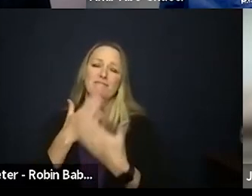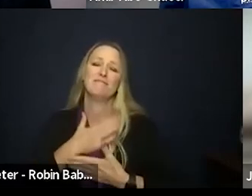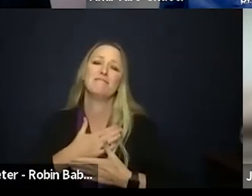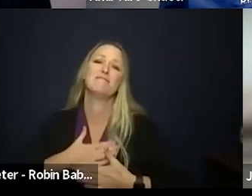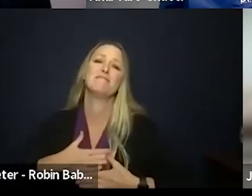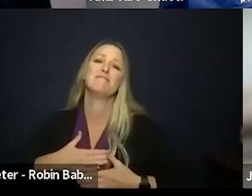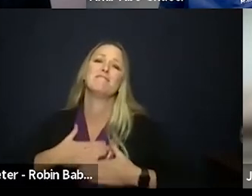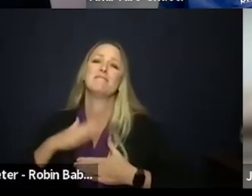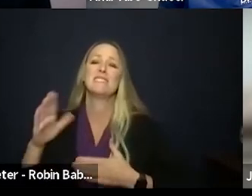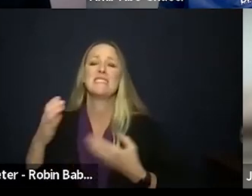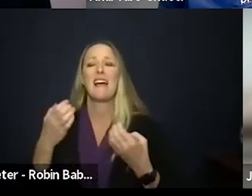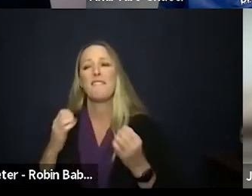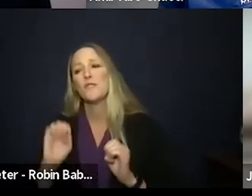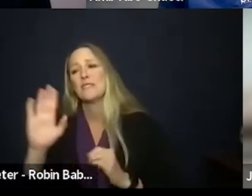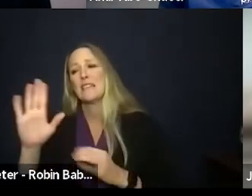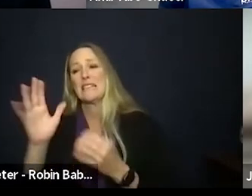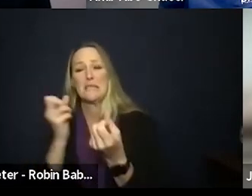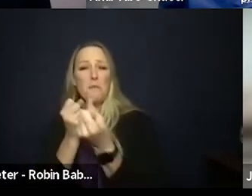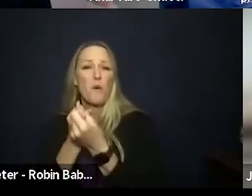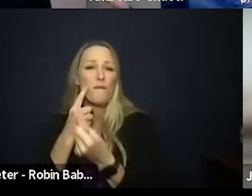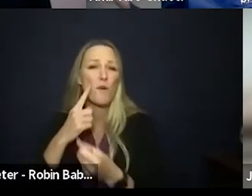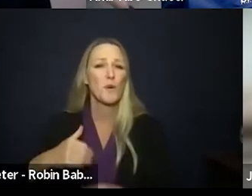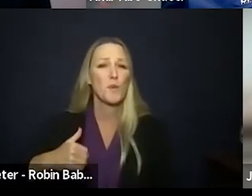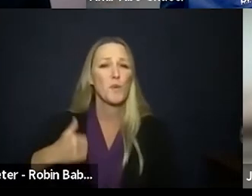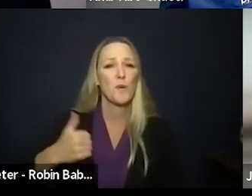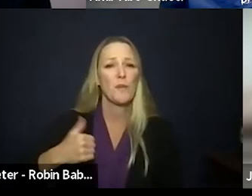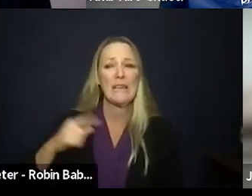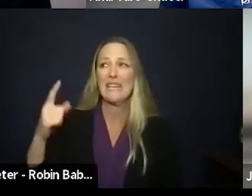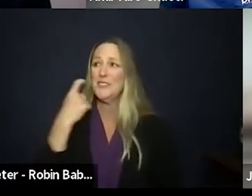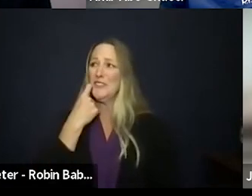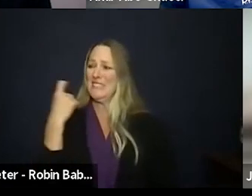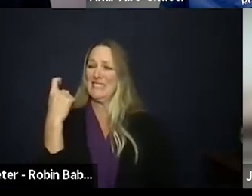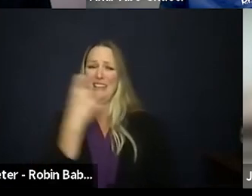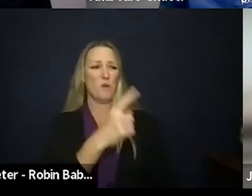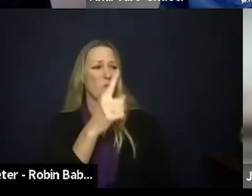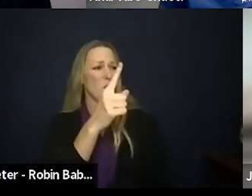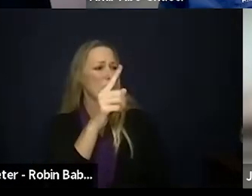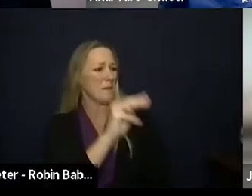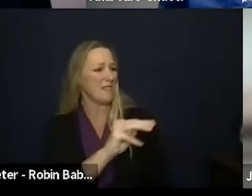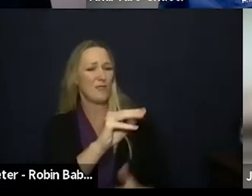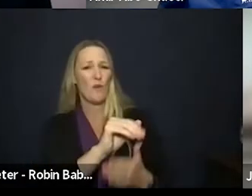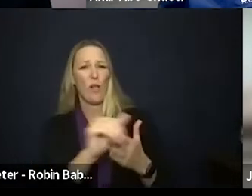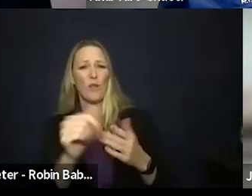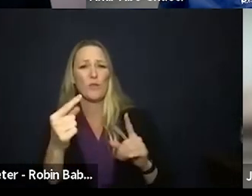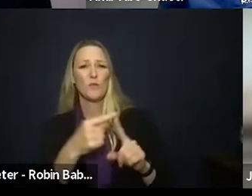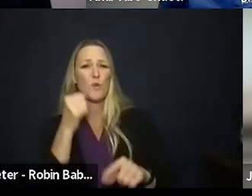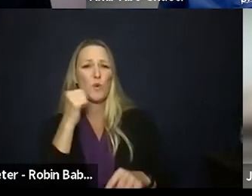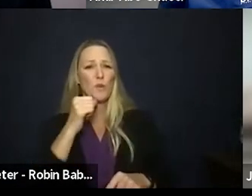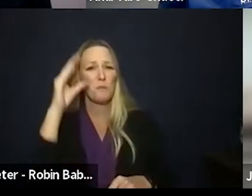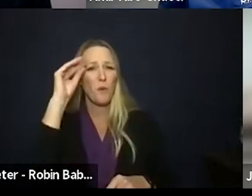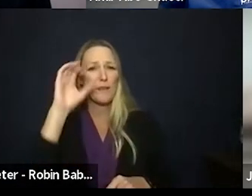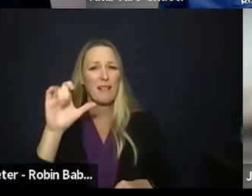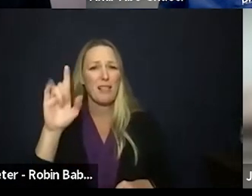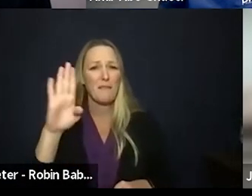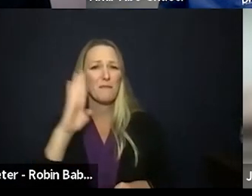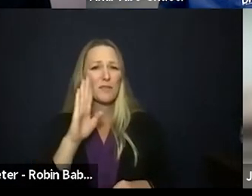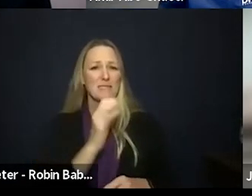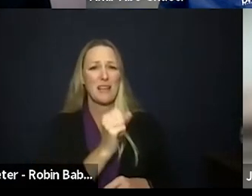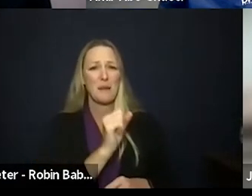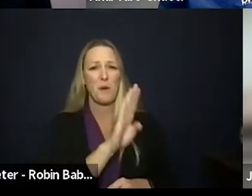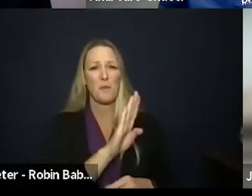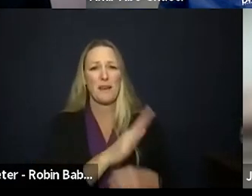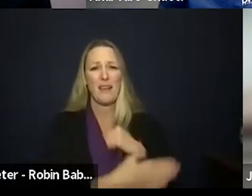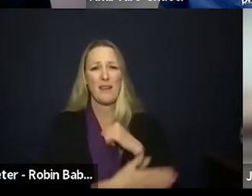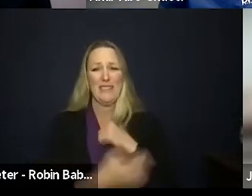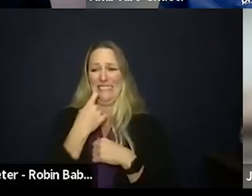just young people in our community i mean he just gave another million dollars to girls and boys club of santa barbara county just just in in